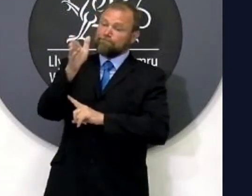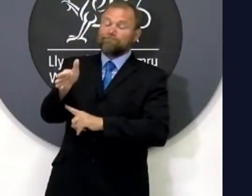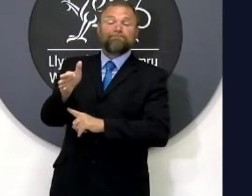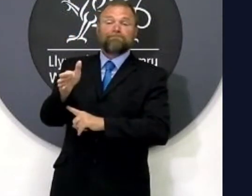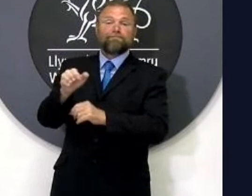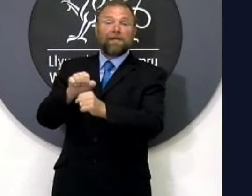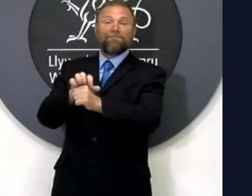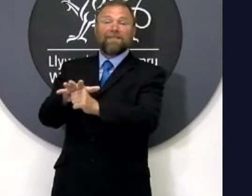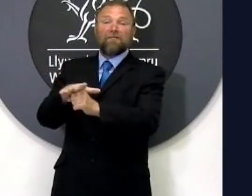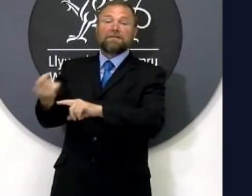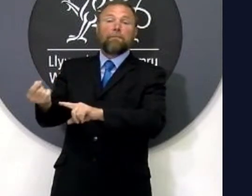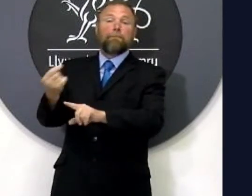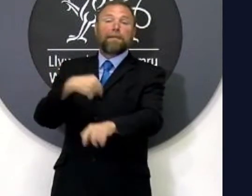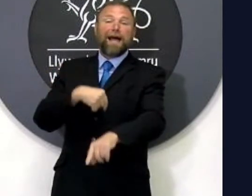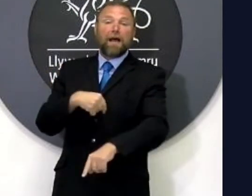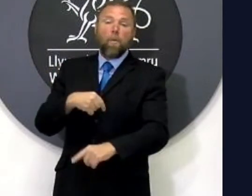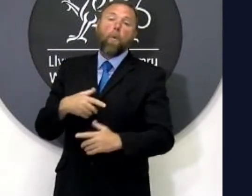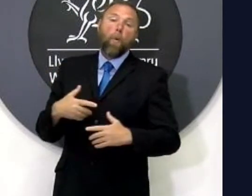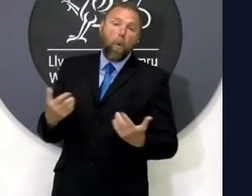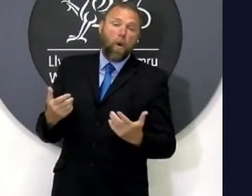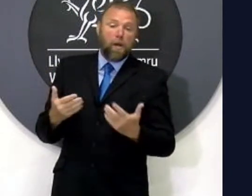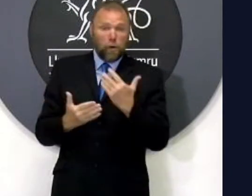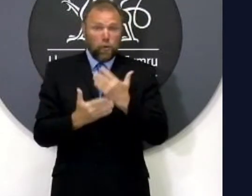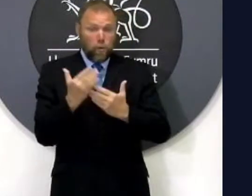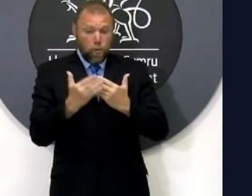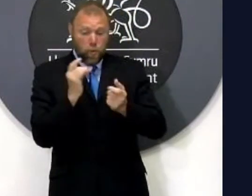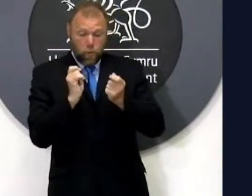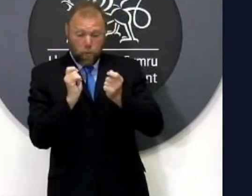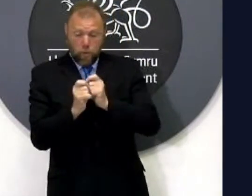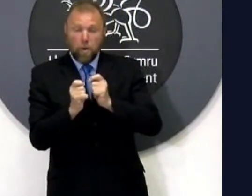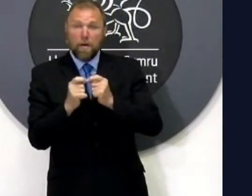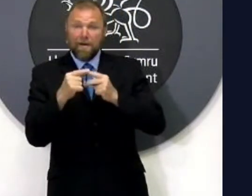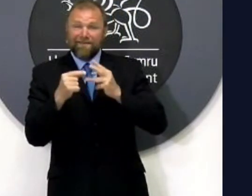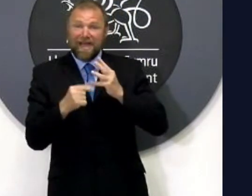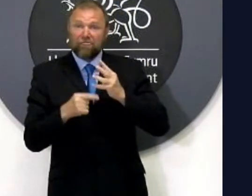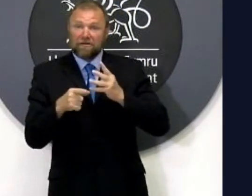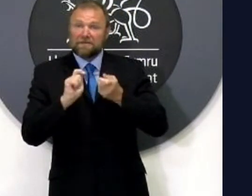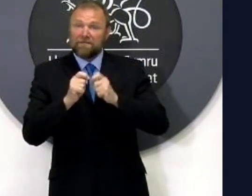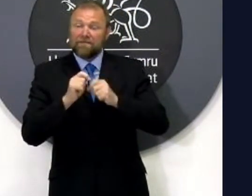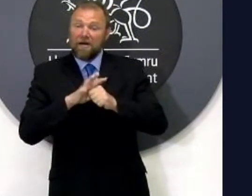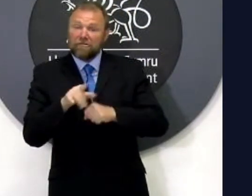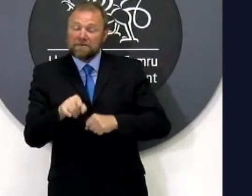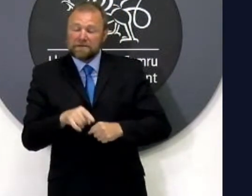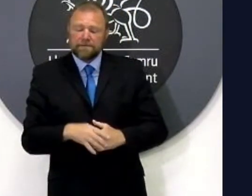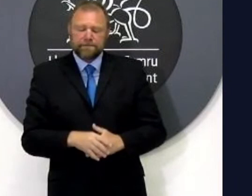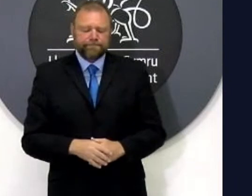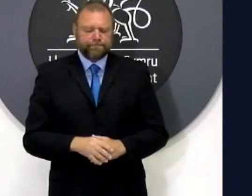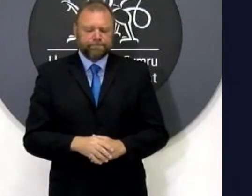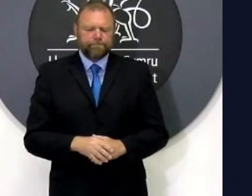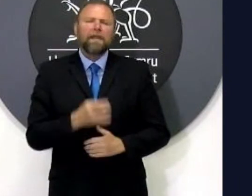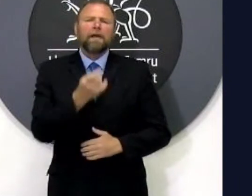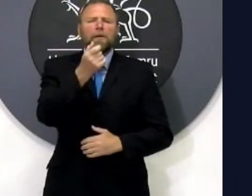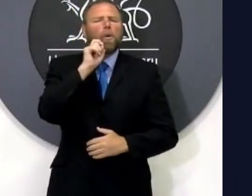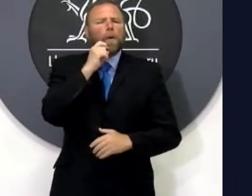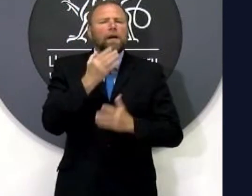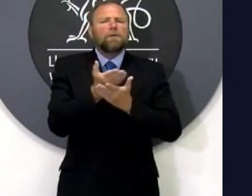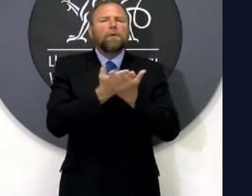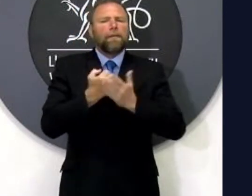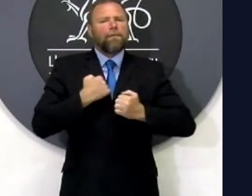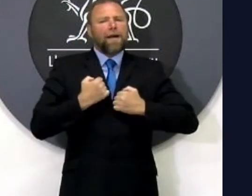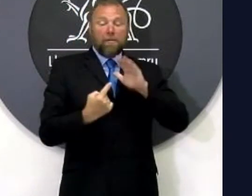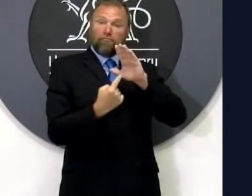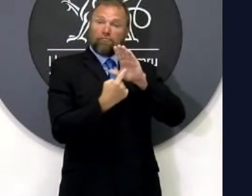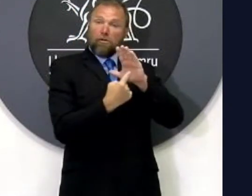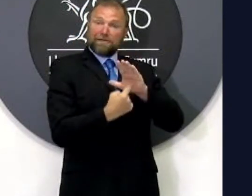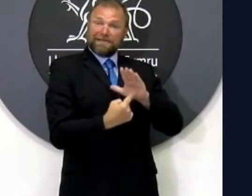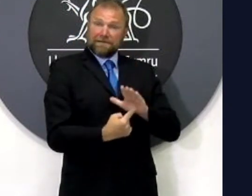new variant back home with us to Wales. Now, in a moment, I'll talk about my most immediate priorities as Health